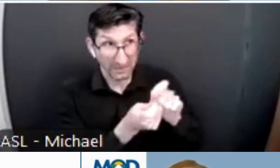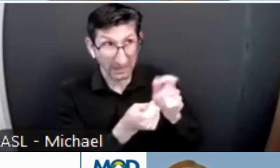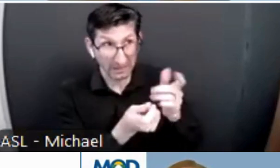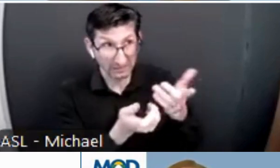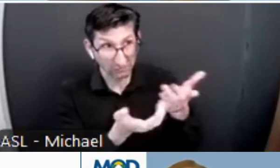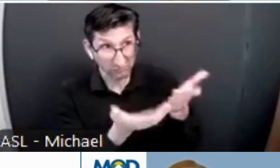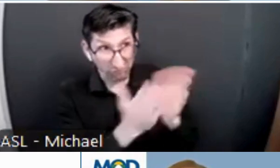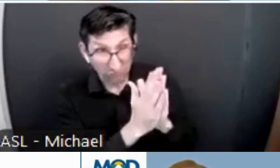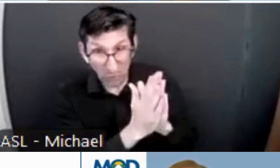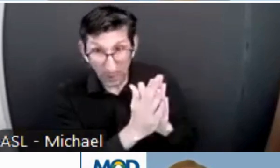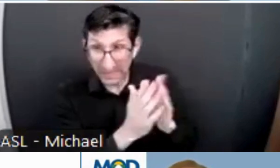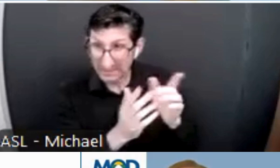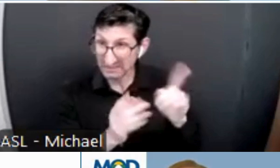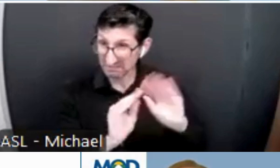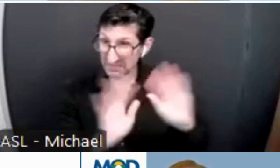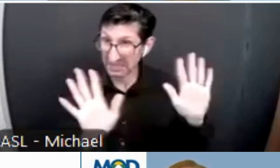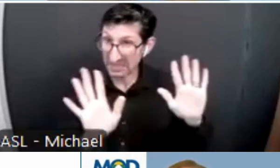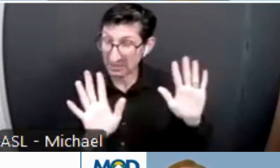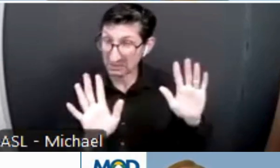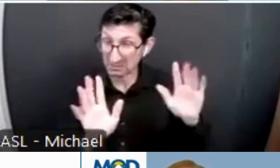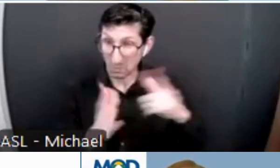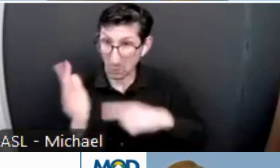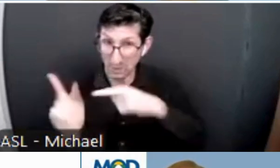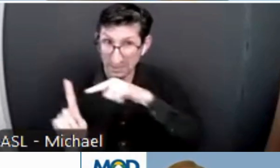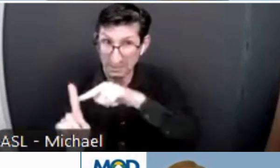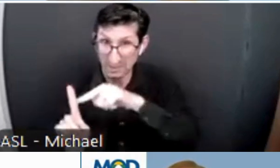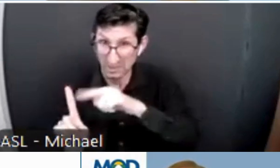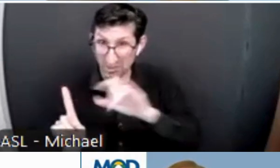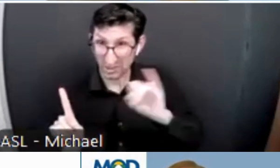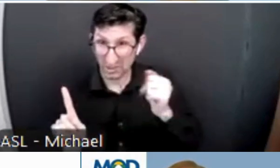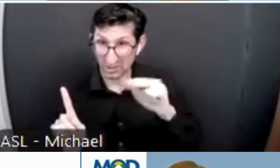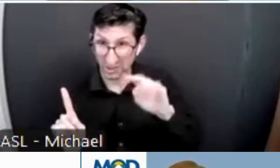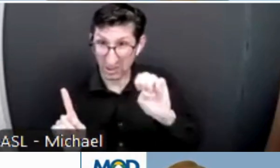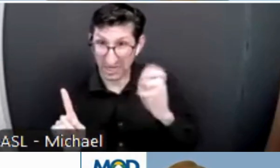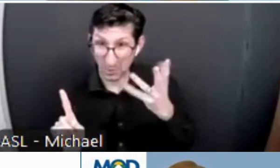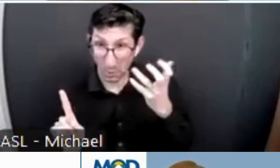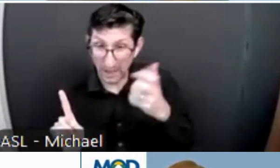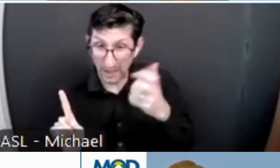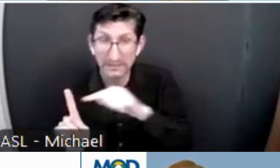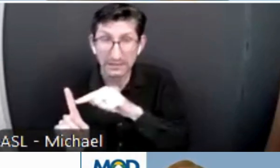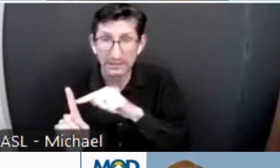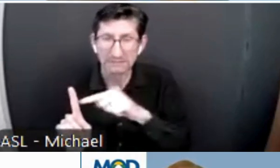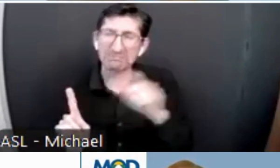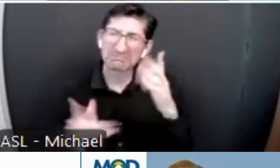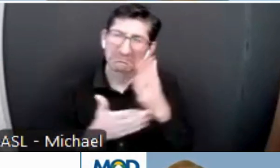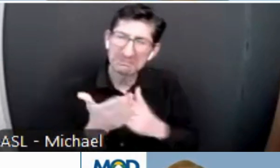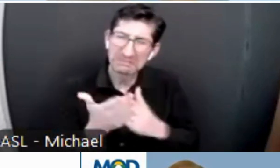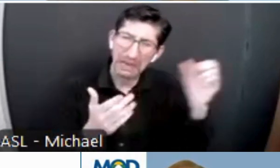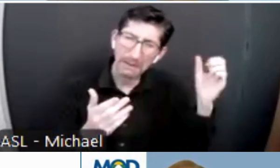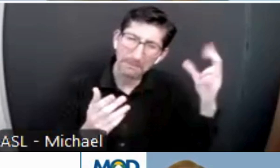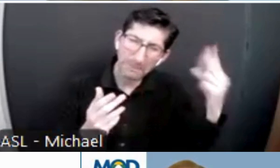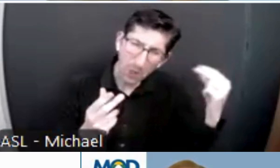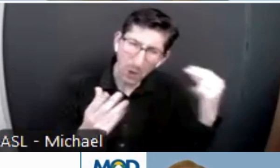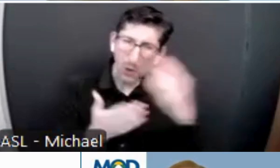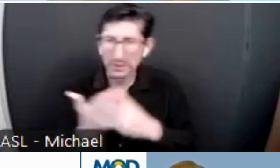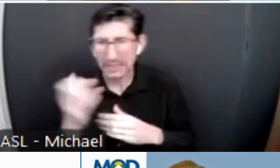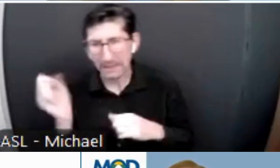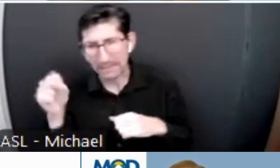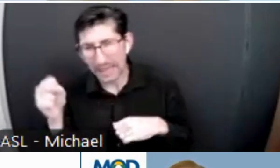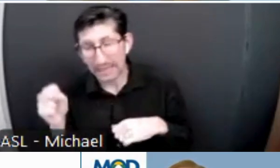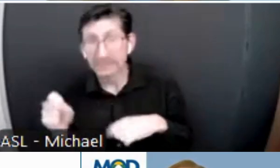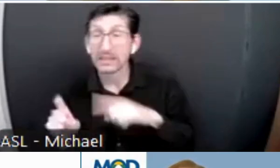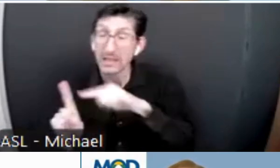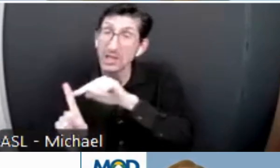I'm getting some yeses, some nos. So she has said that she's requesting a new stove, but this is an important point here.